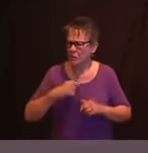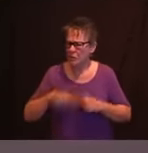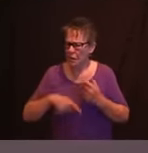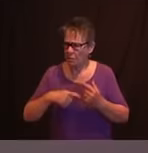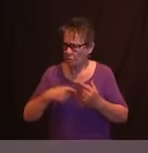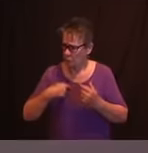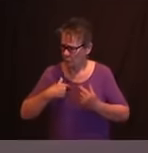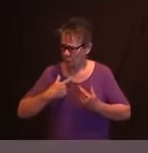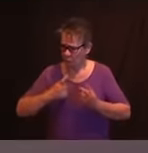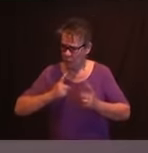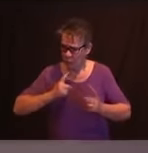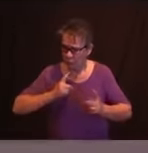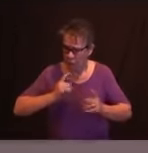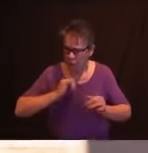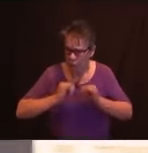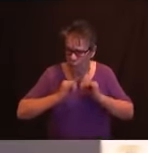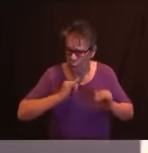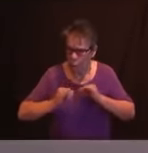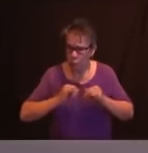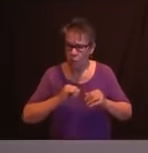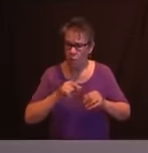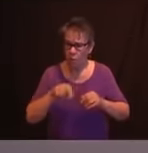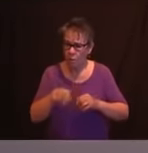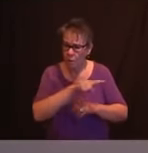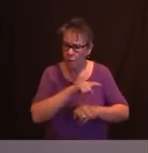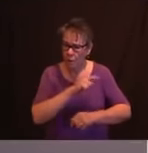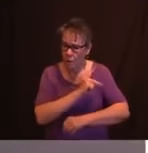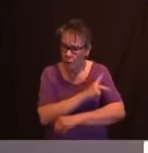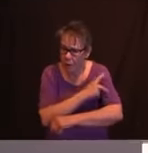Yeah, I don't believe there were in-person visits.